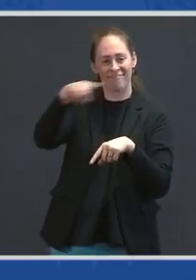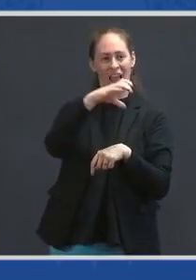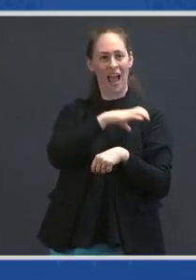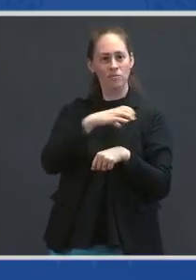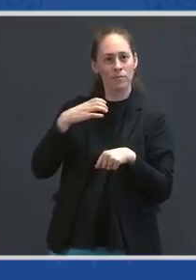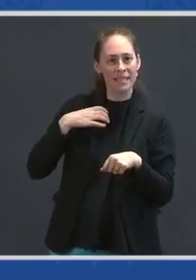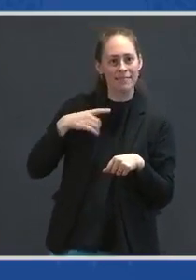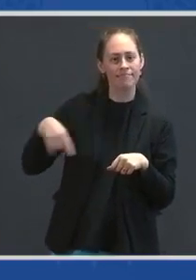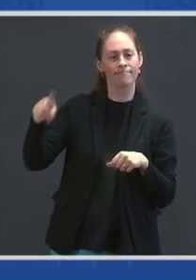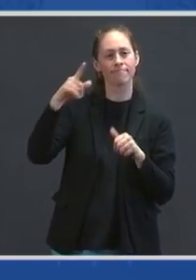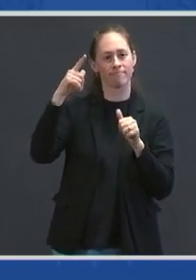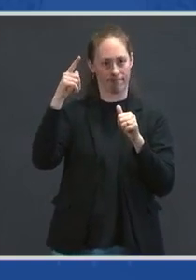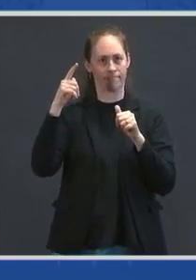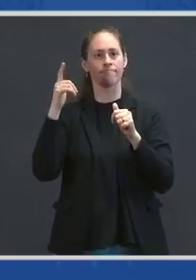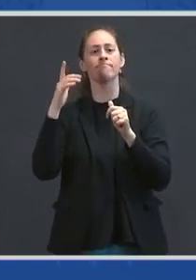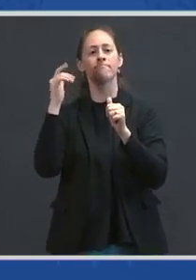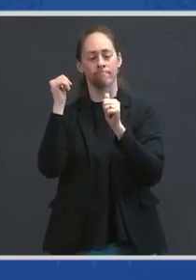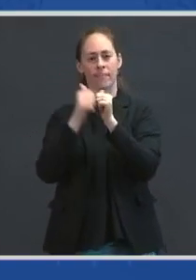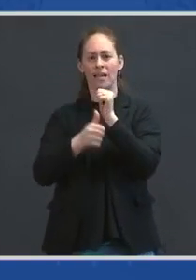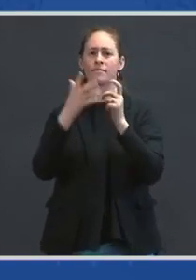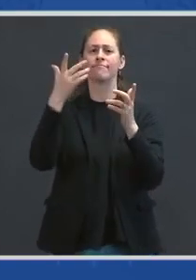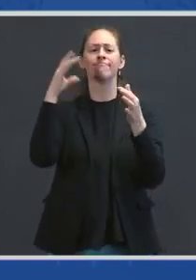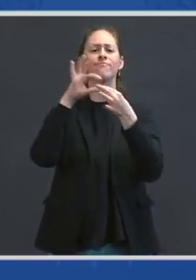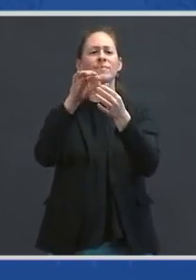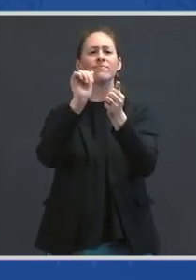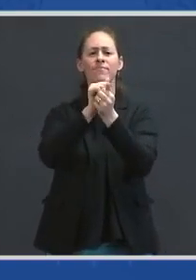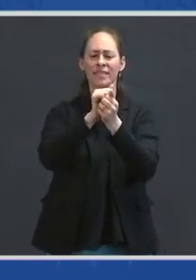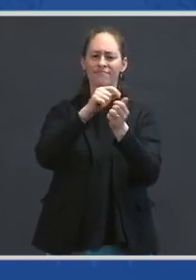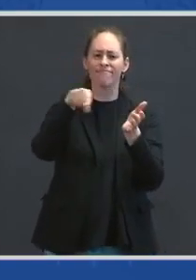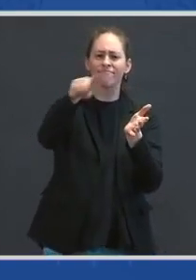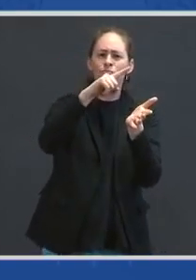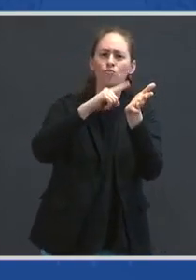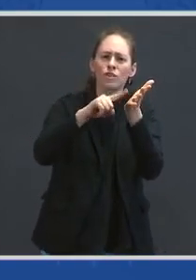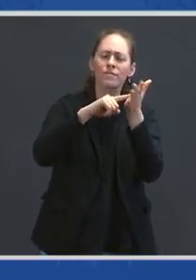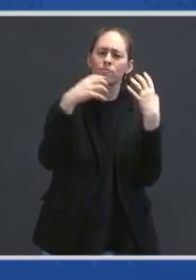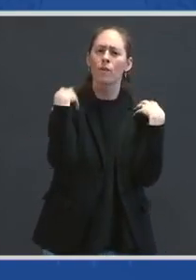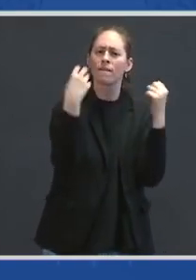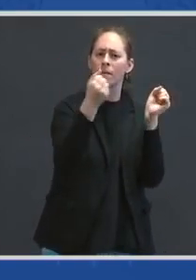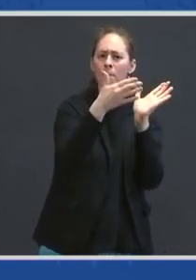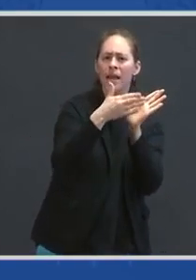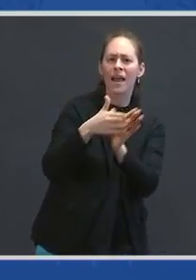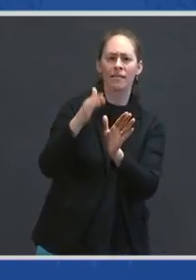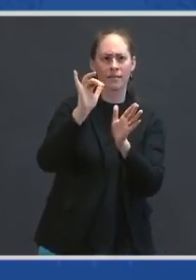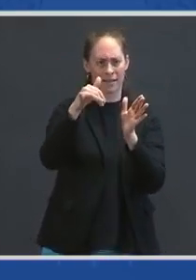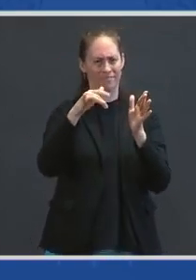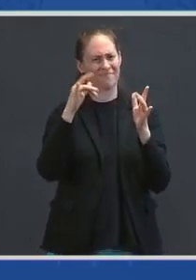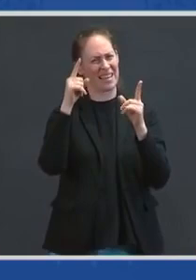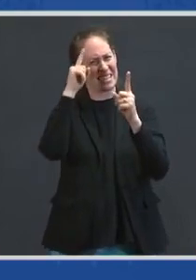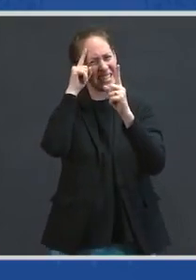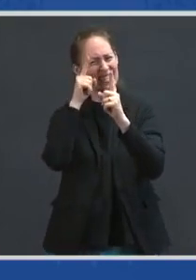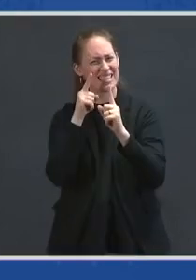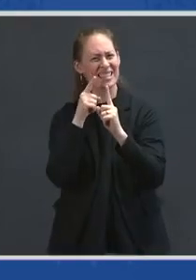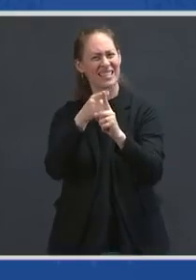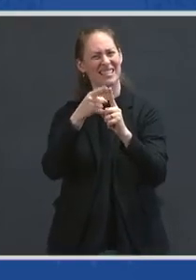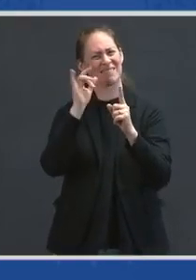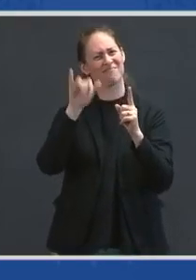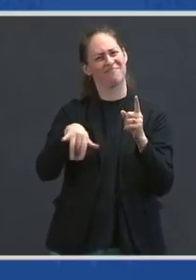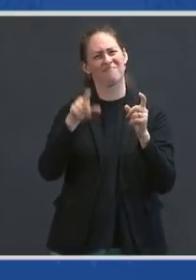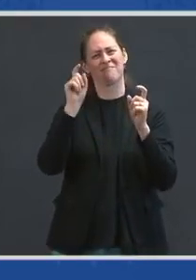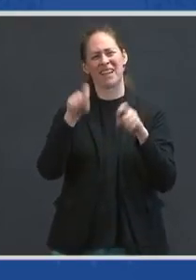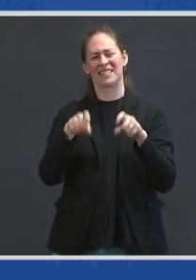plan. And also for us to remain vigilant, to look out for one another. I've said it